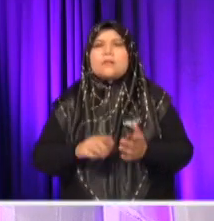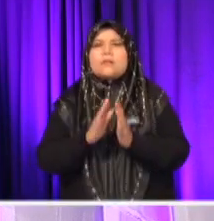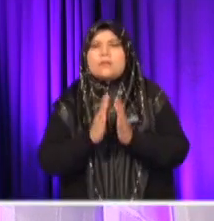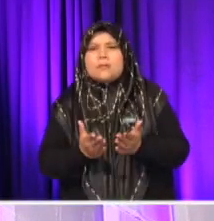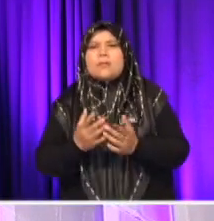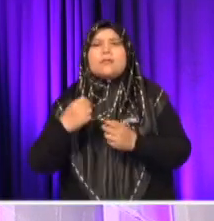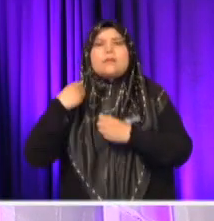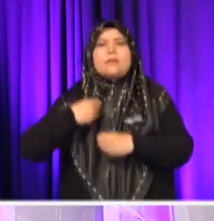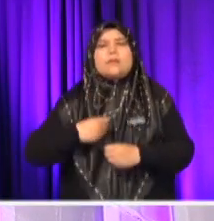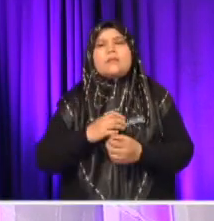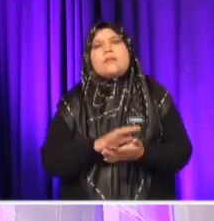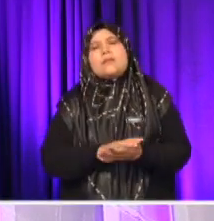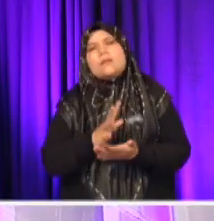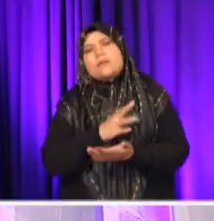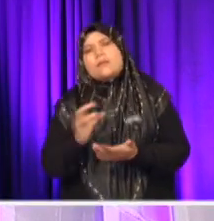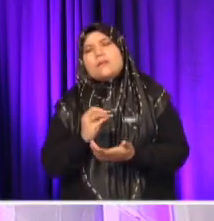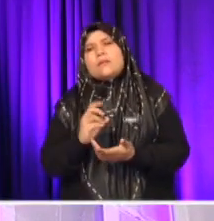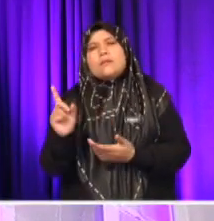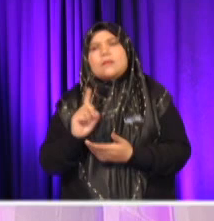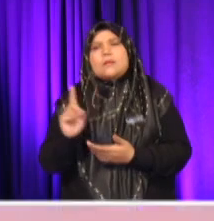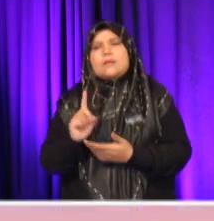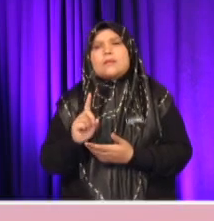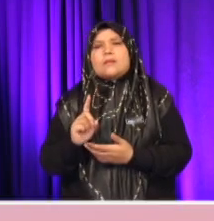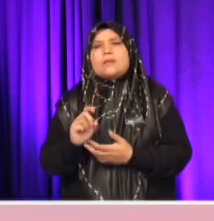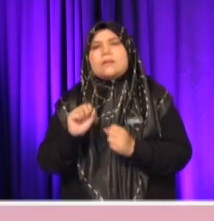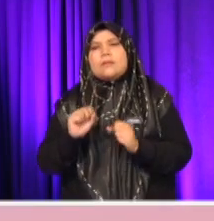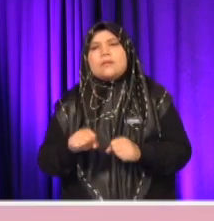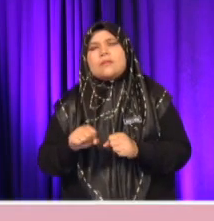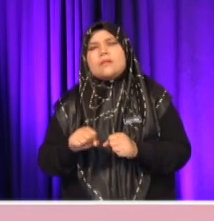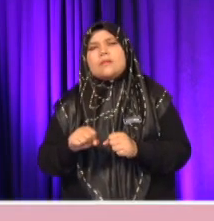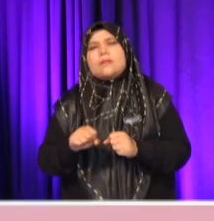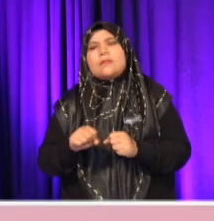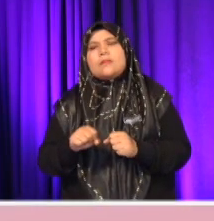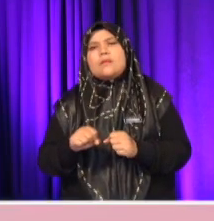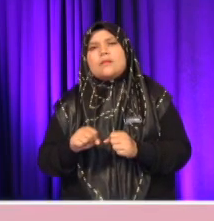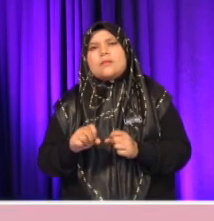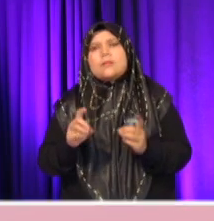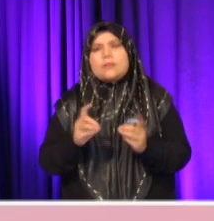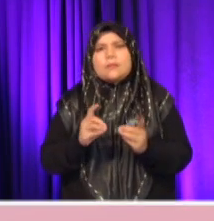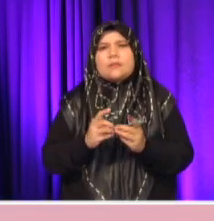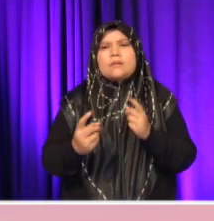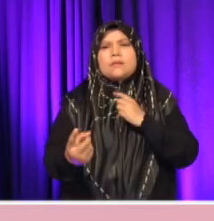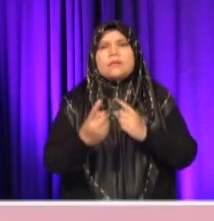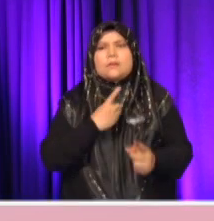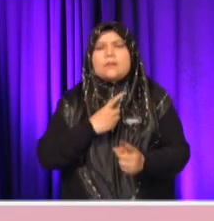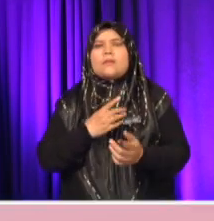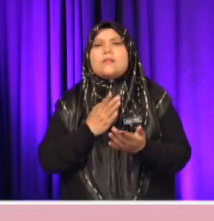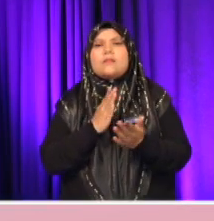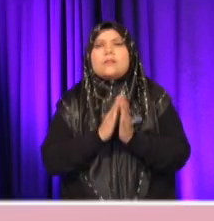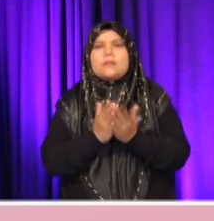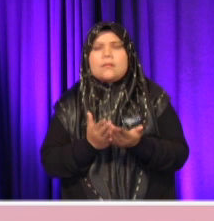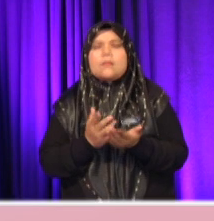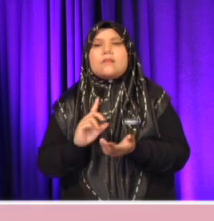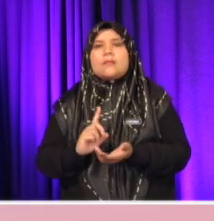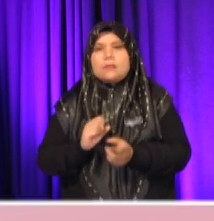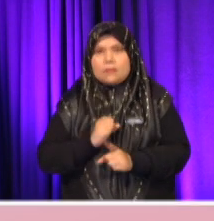book back. The book all back. right. And okay. Where can we meet? Where can Ellie meet me to exchange to pass me the book? Yes. So these are the 2